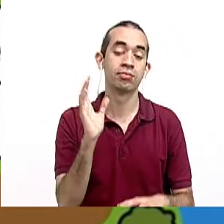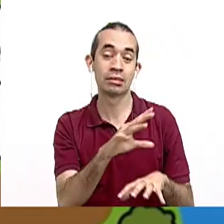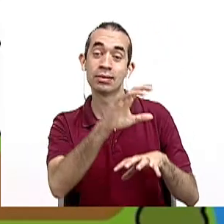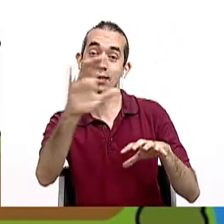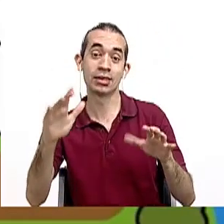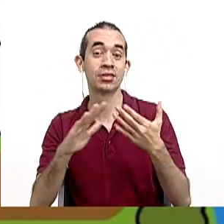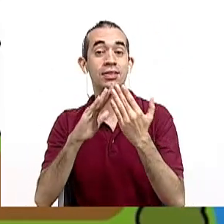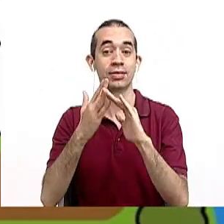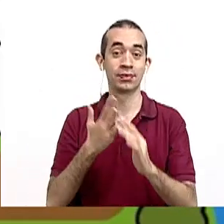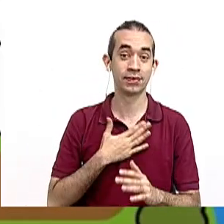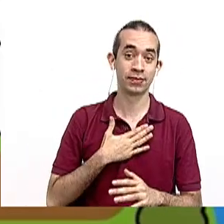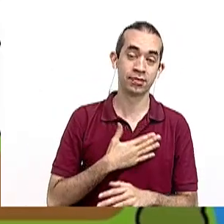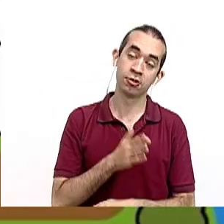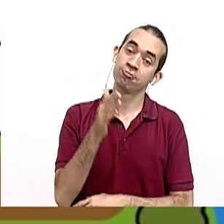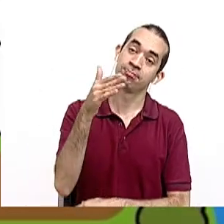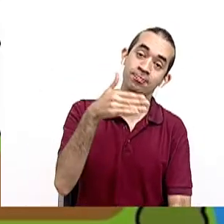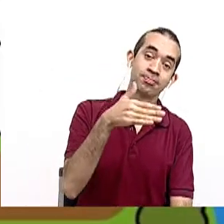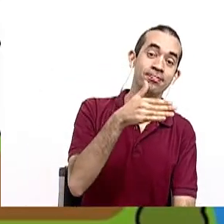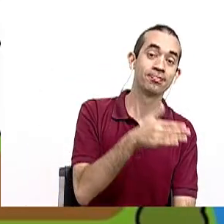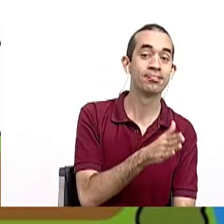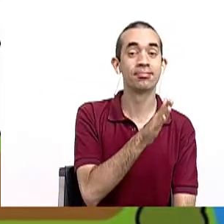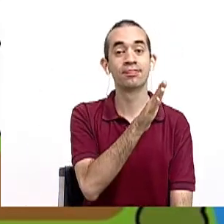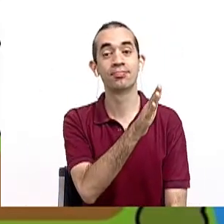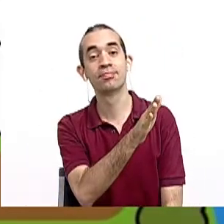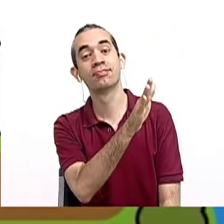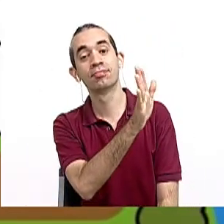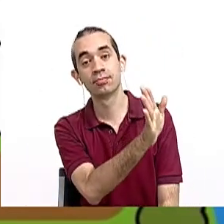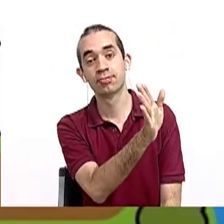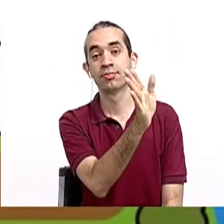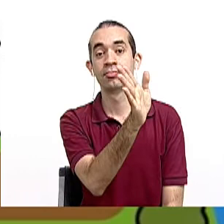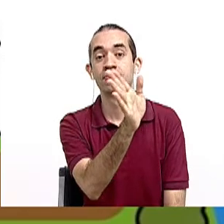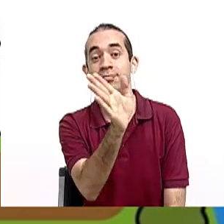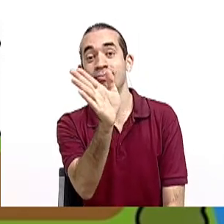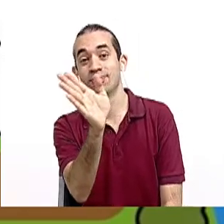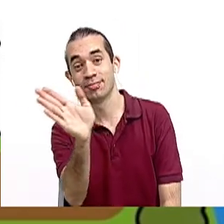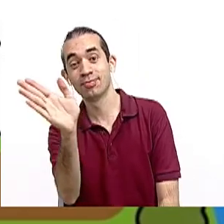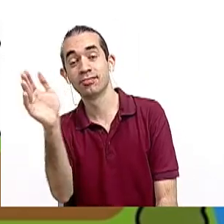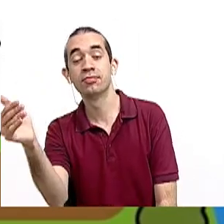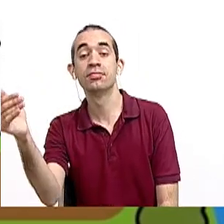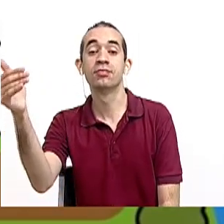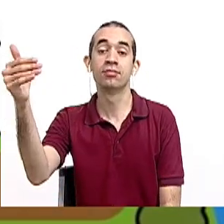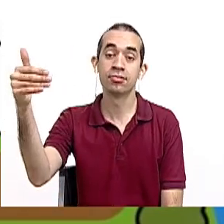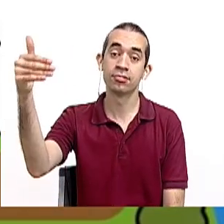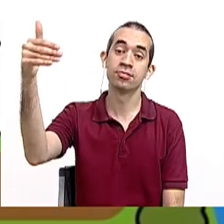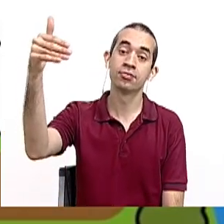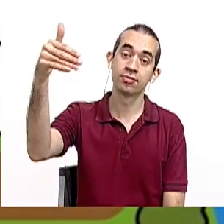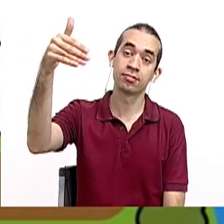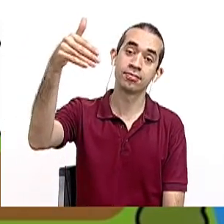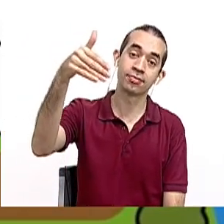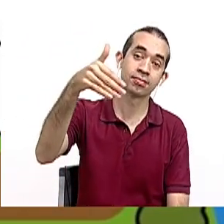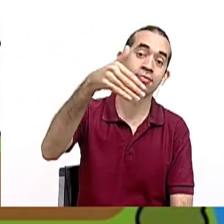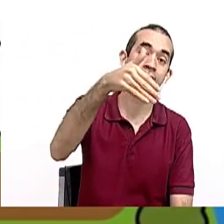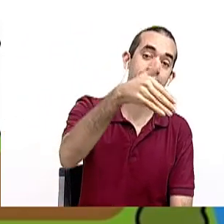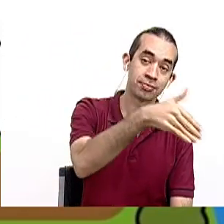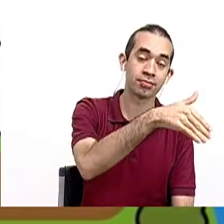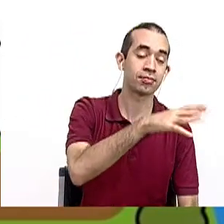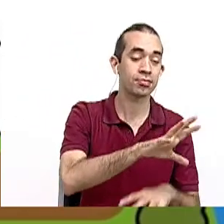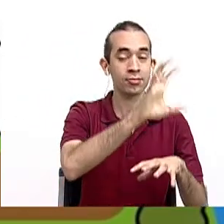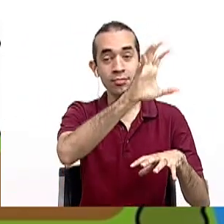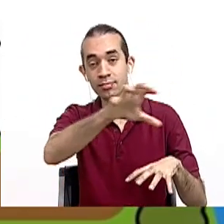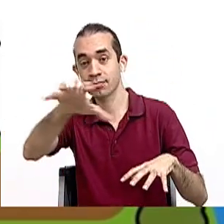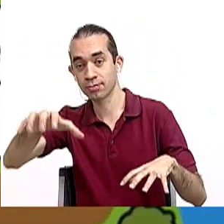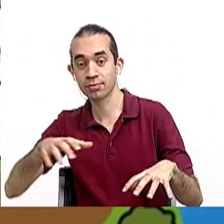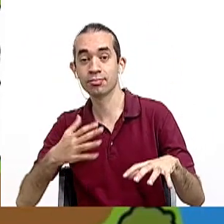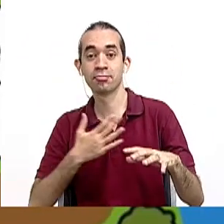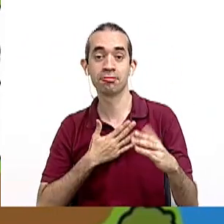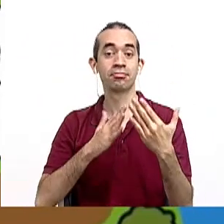places in my town. Turn left, turn right, go straight ahead. Up the street, then back down, past places in